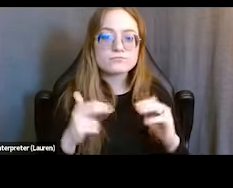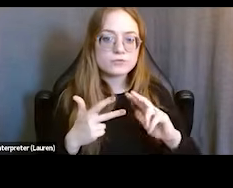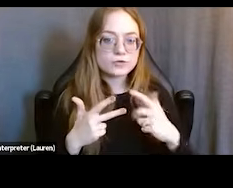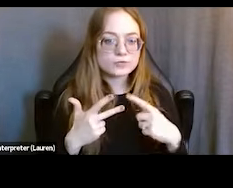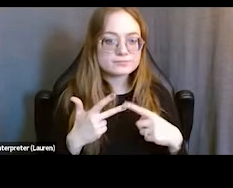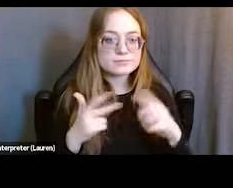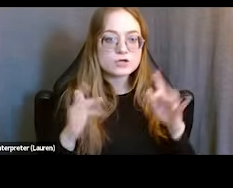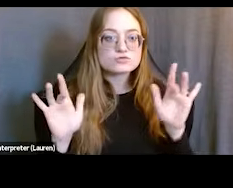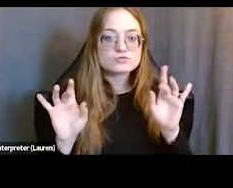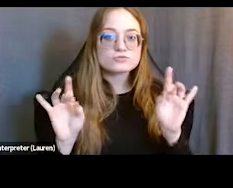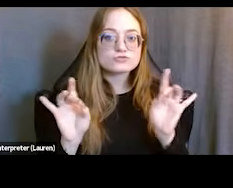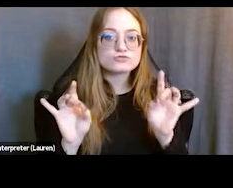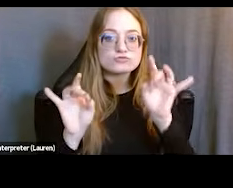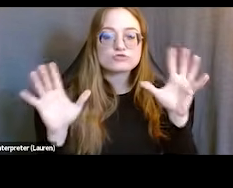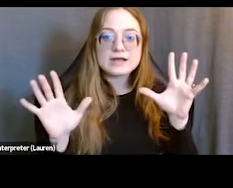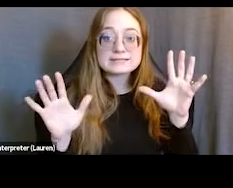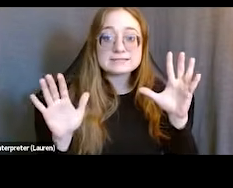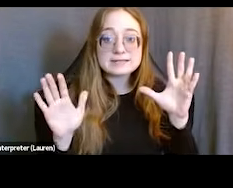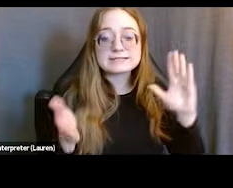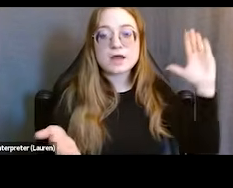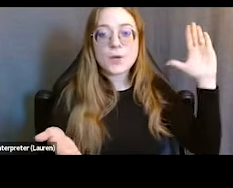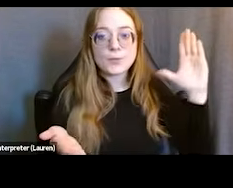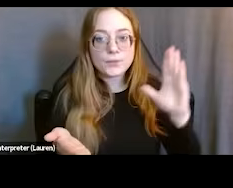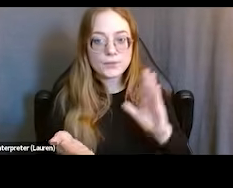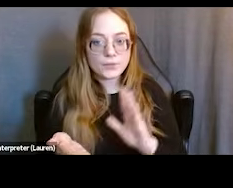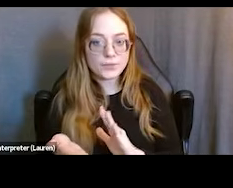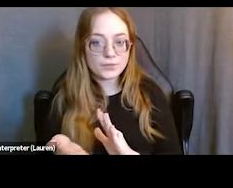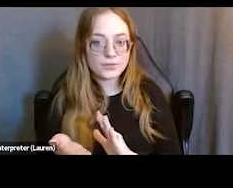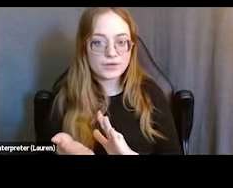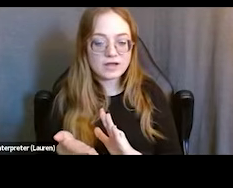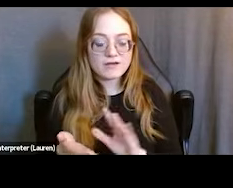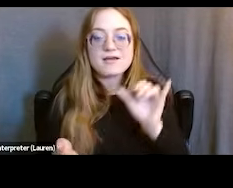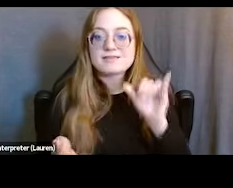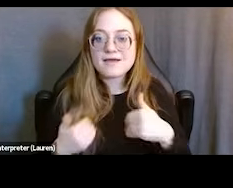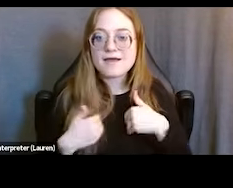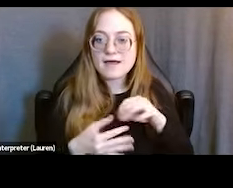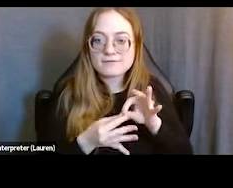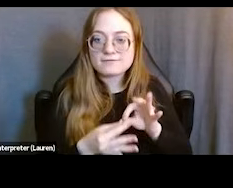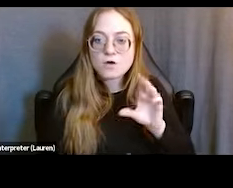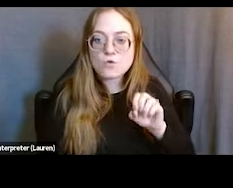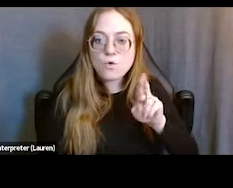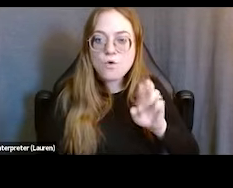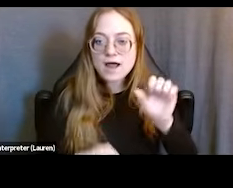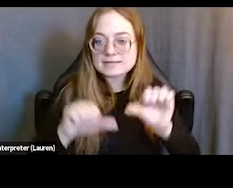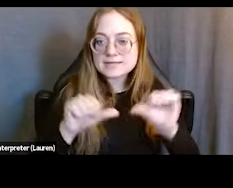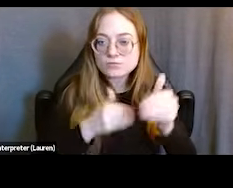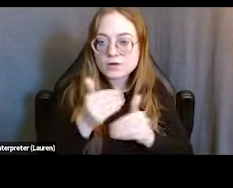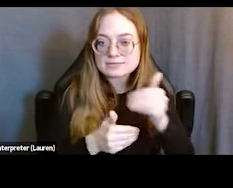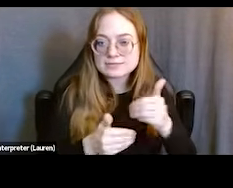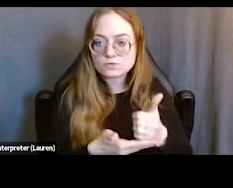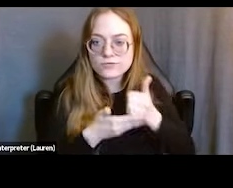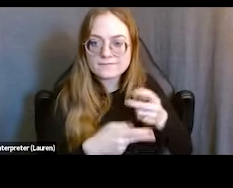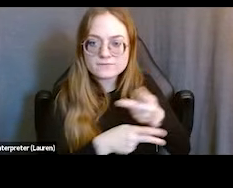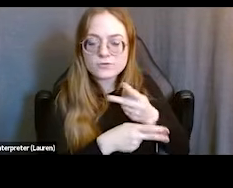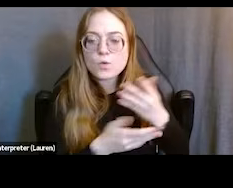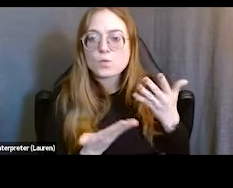of crisis de-escalation. And there's a core assessment process that helps us figure out what is necessary